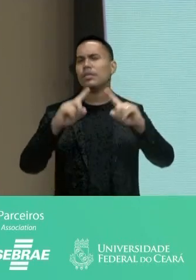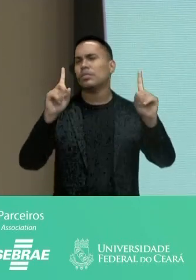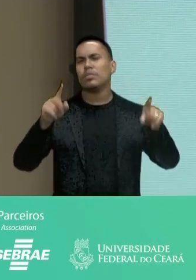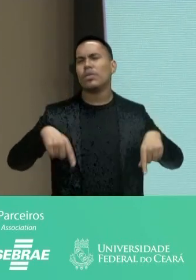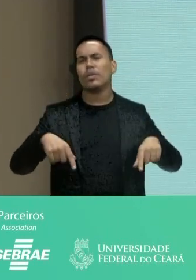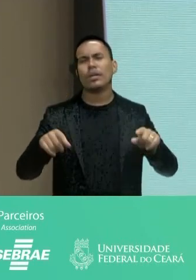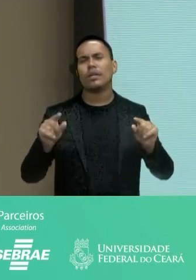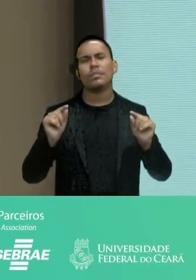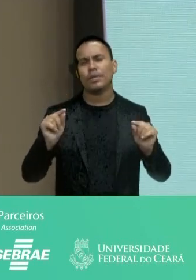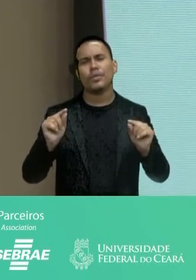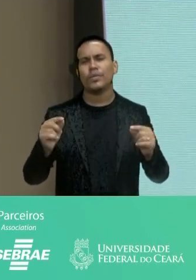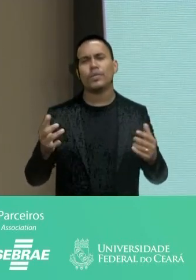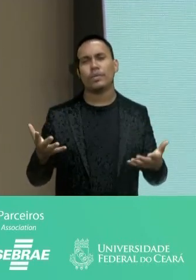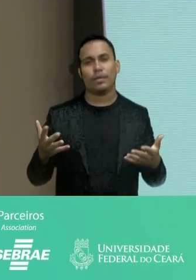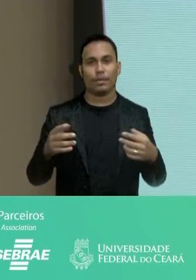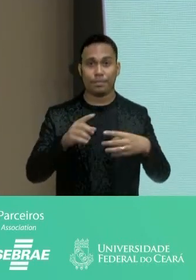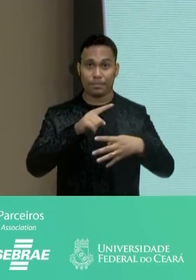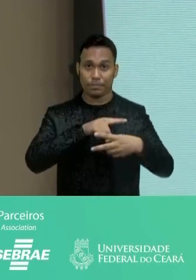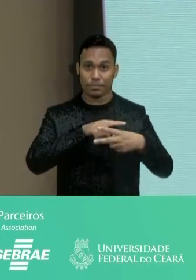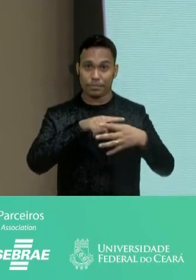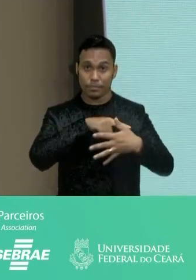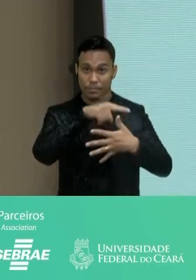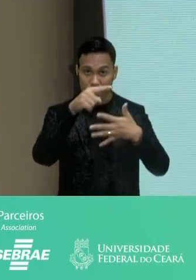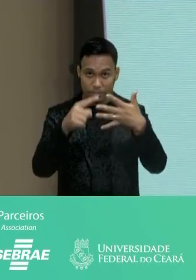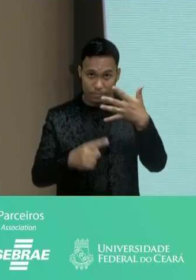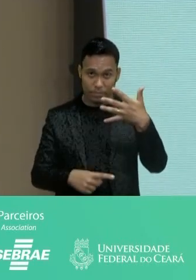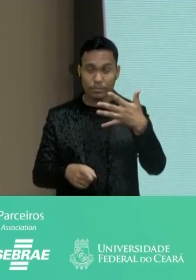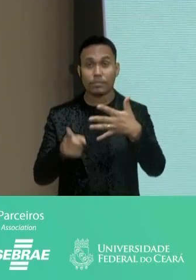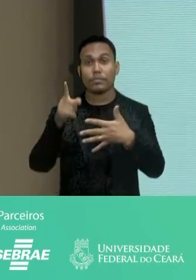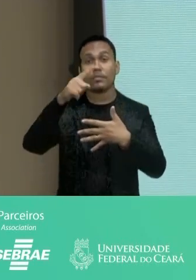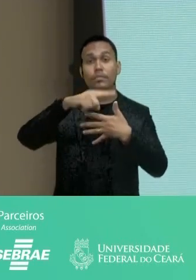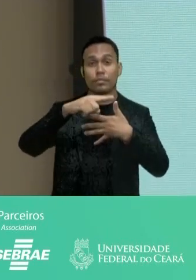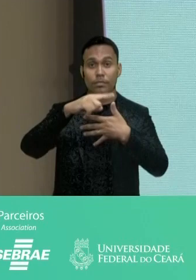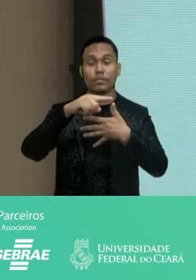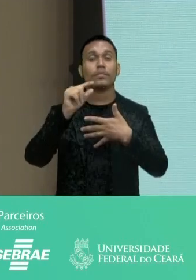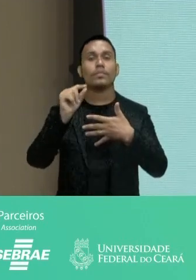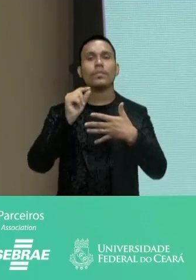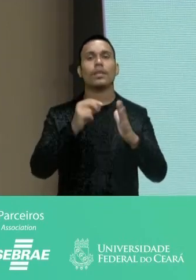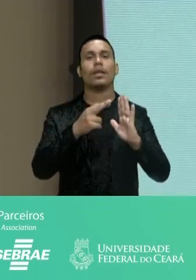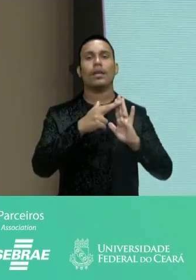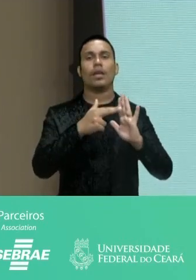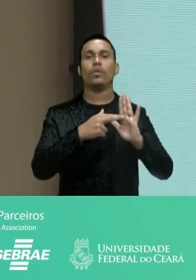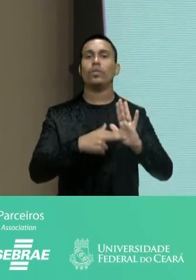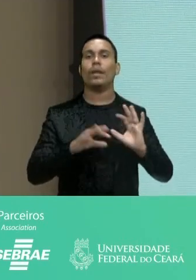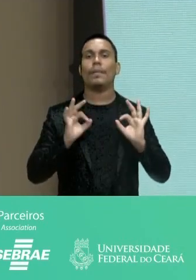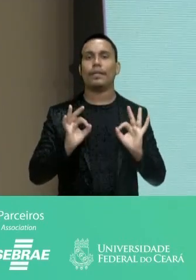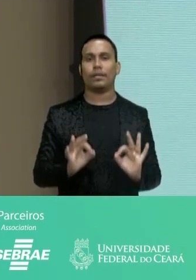this program consists in 5 pillars. The first pillar is